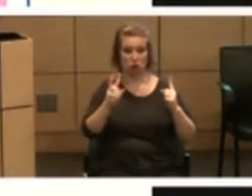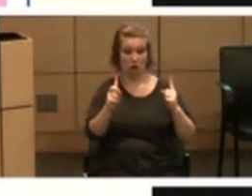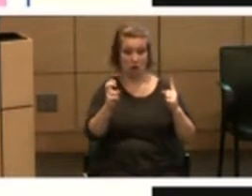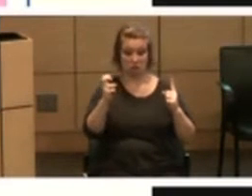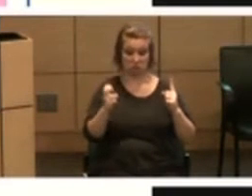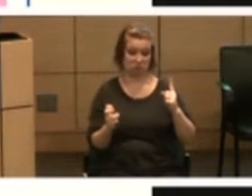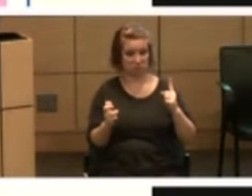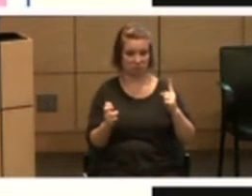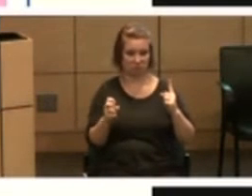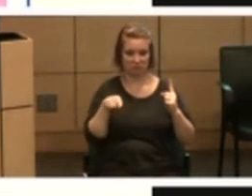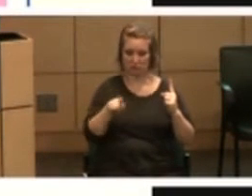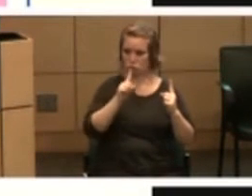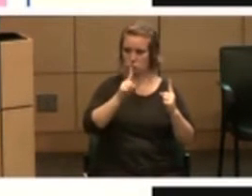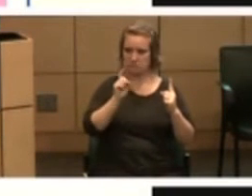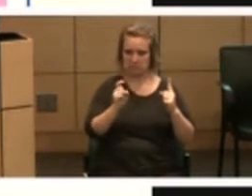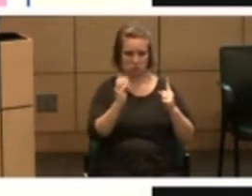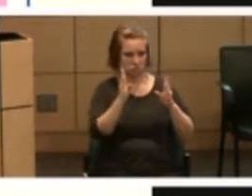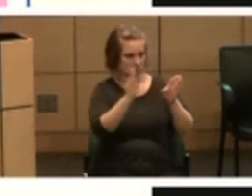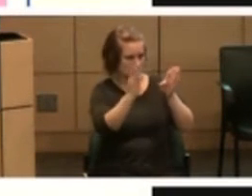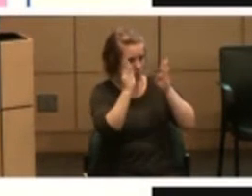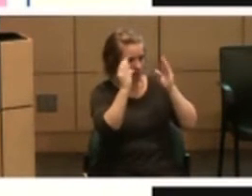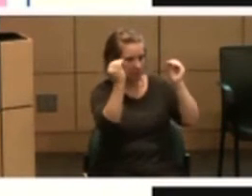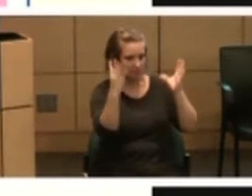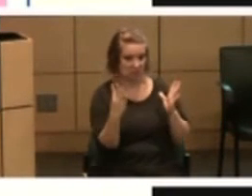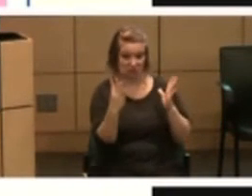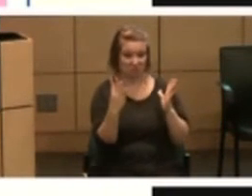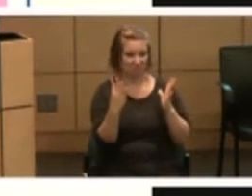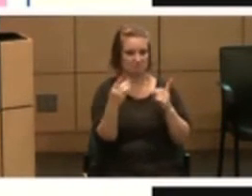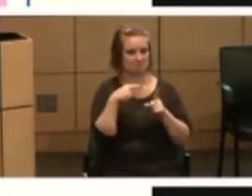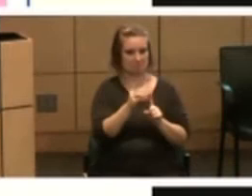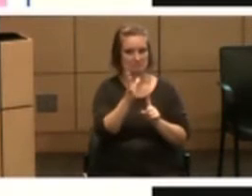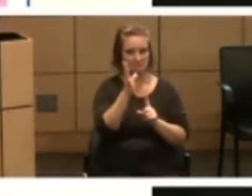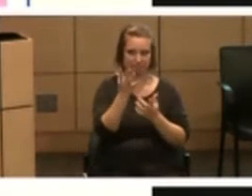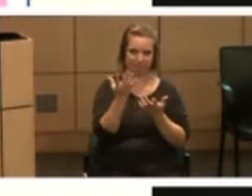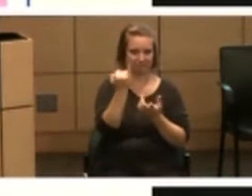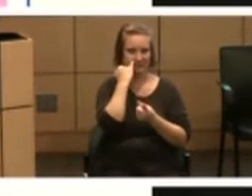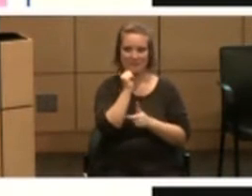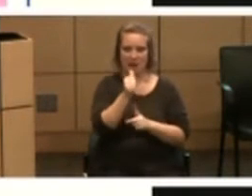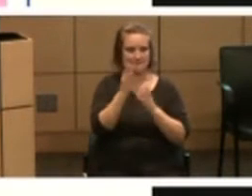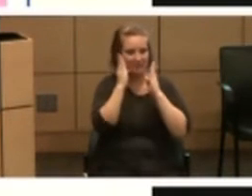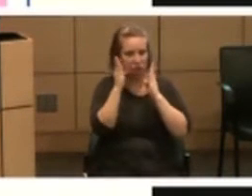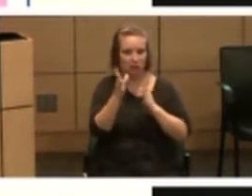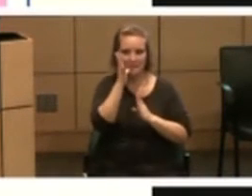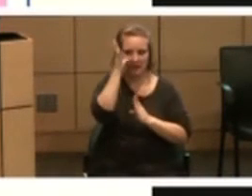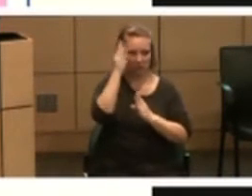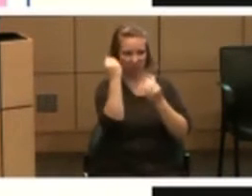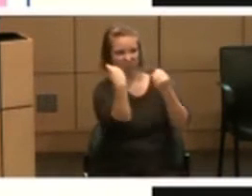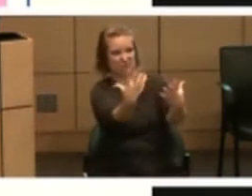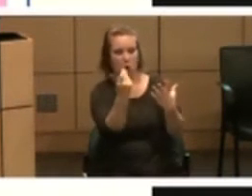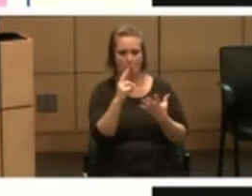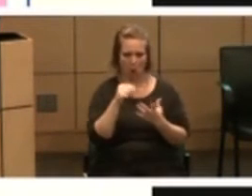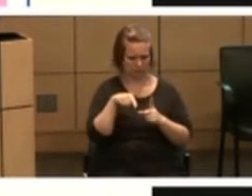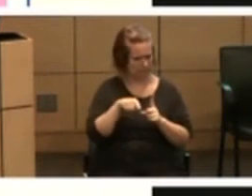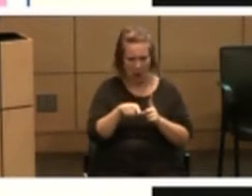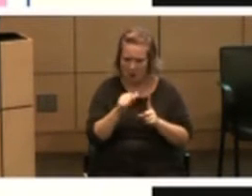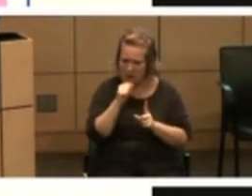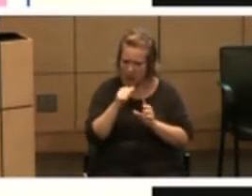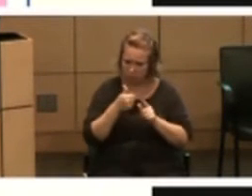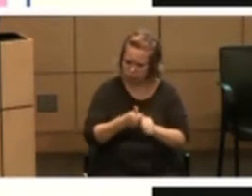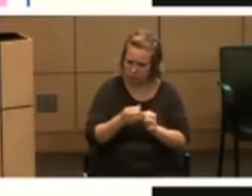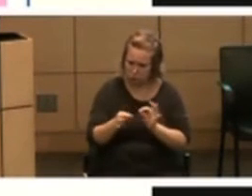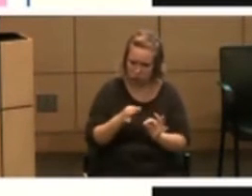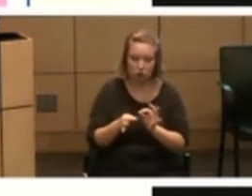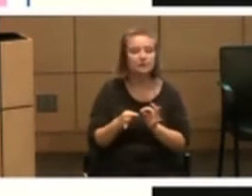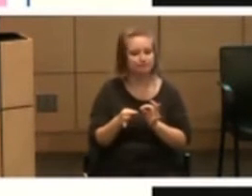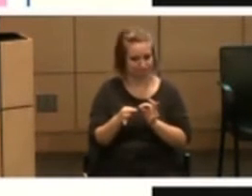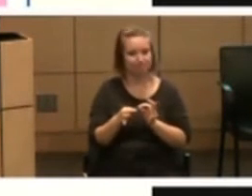really needs to attend to the teacher, otherwise their parents are going to find out they weren't, paying attention or following instructions in class. And